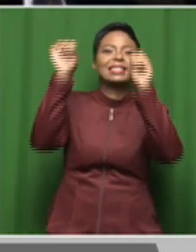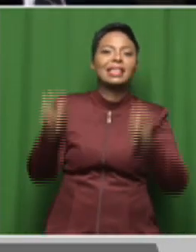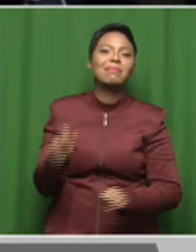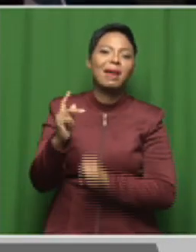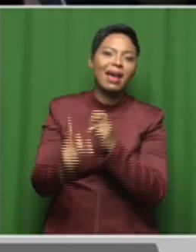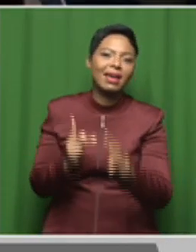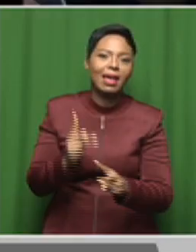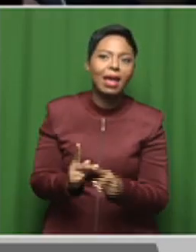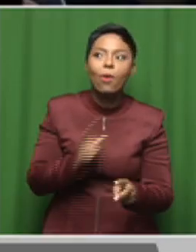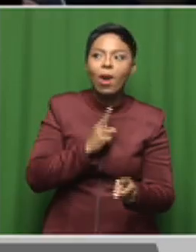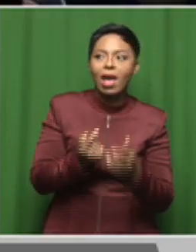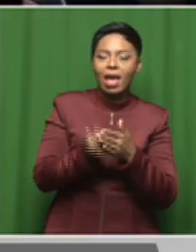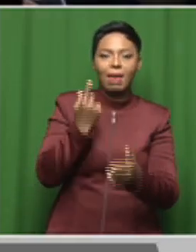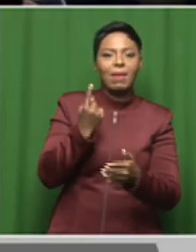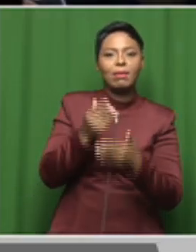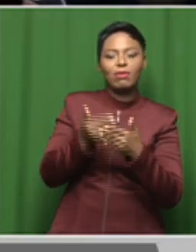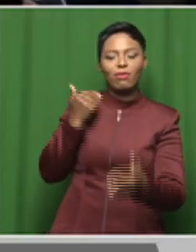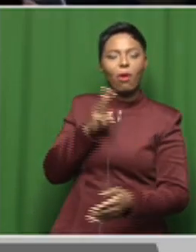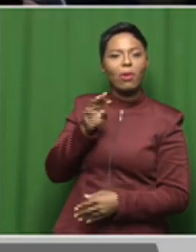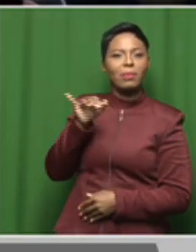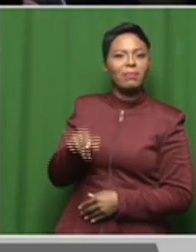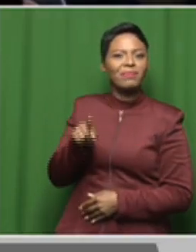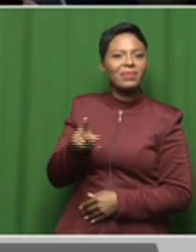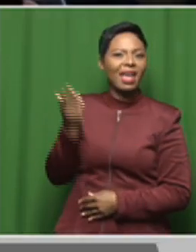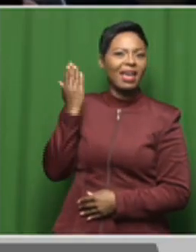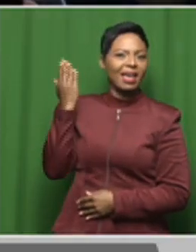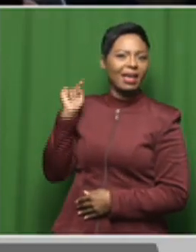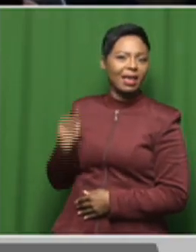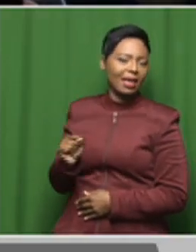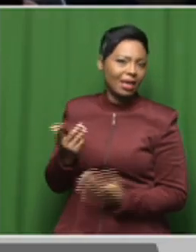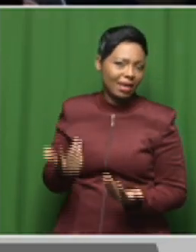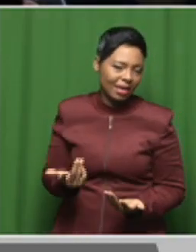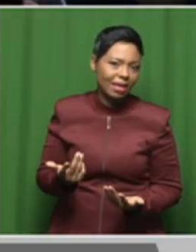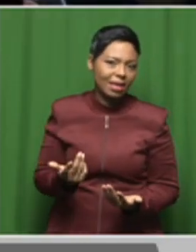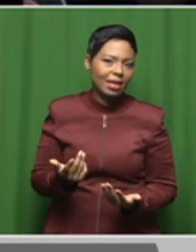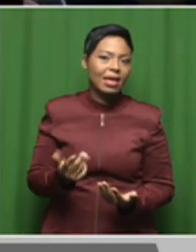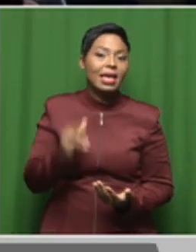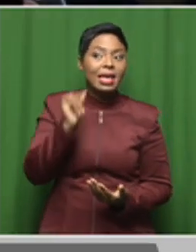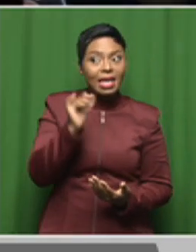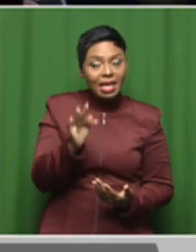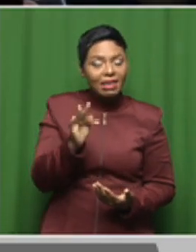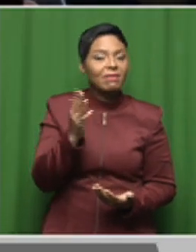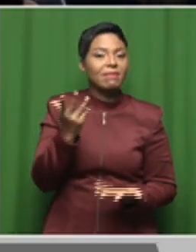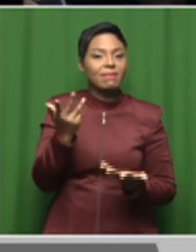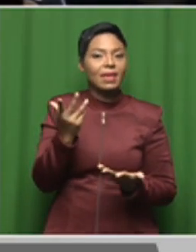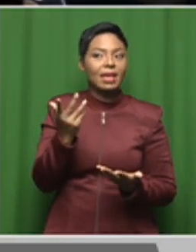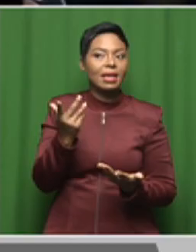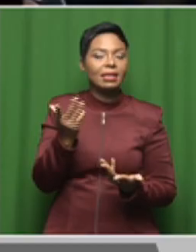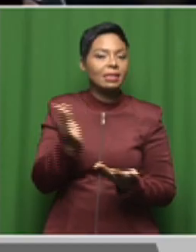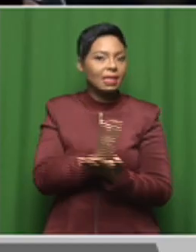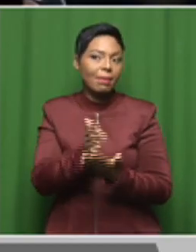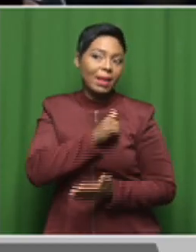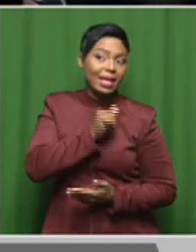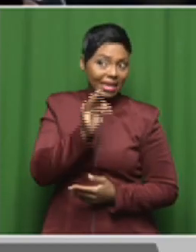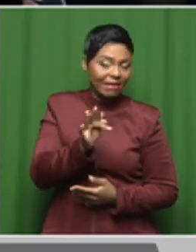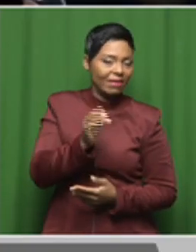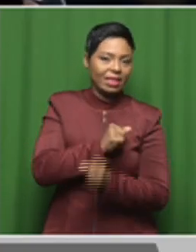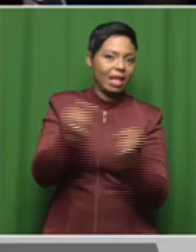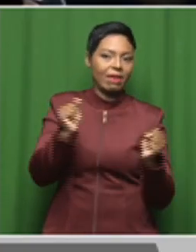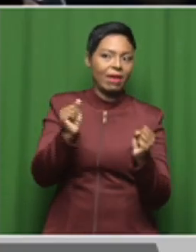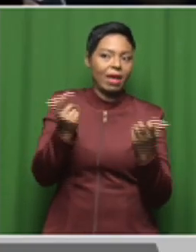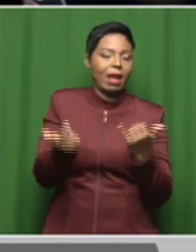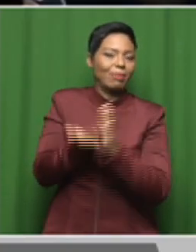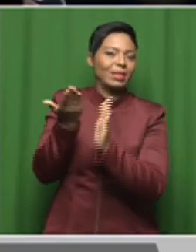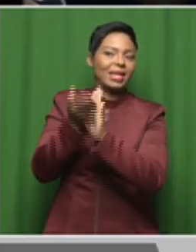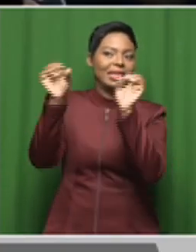There might be some of the vendors that have not implemented system changes yet, but if one